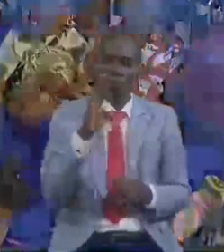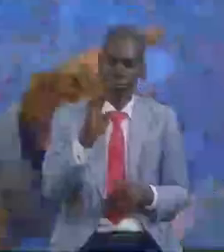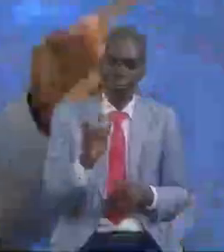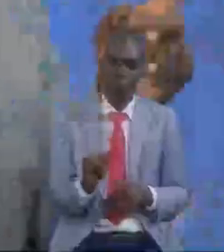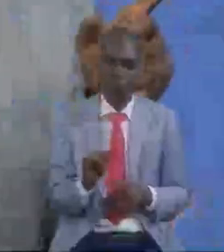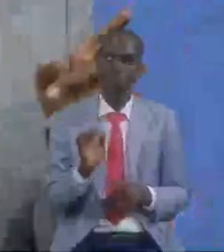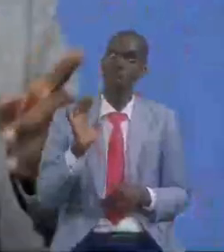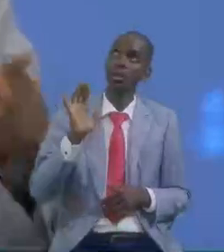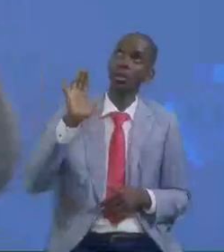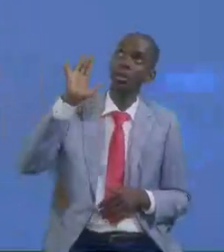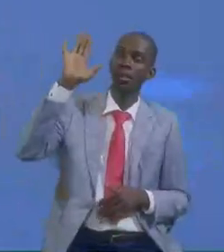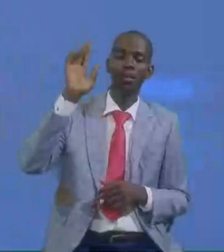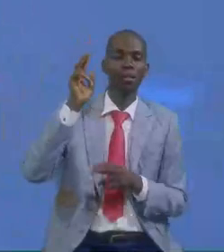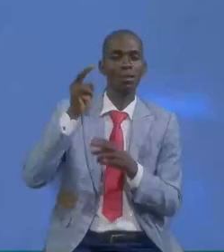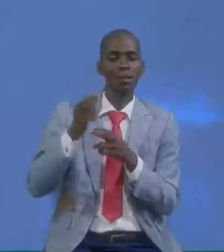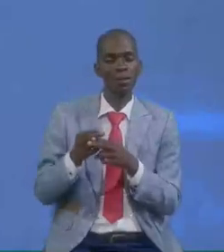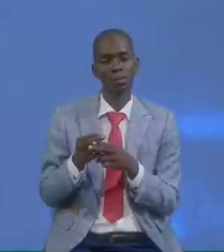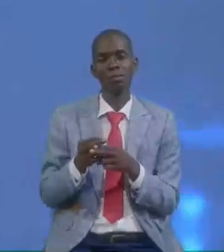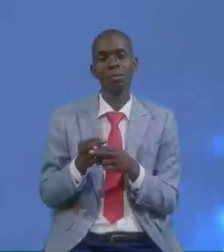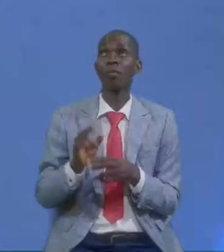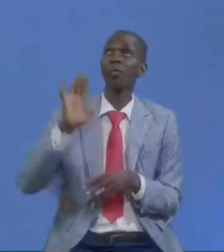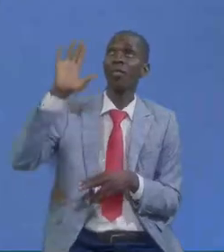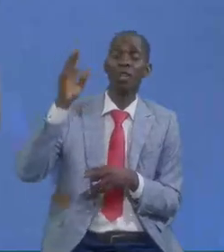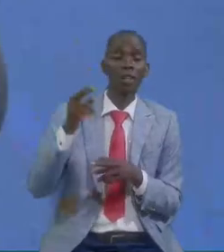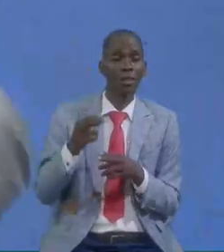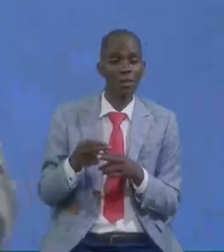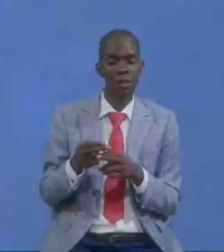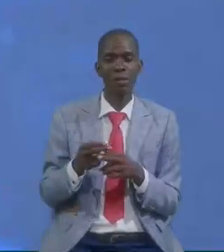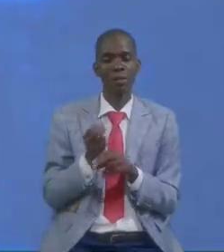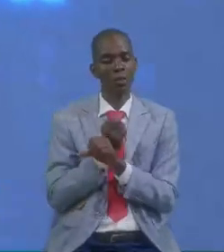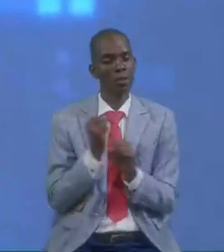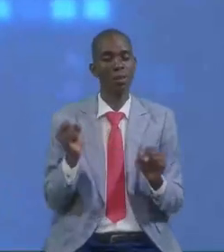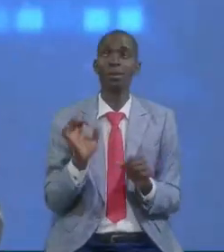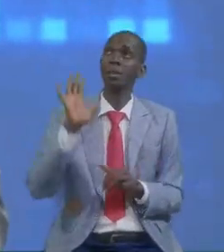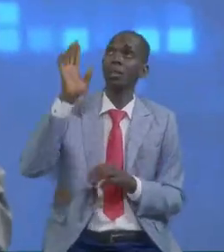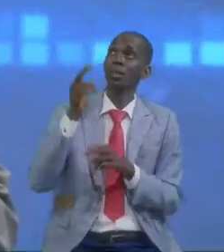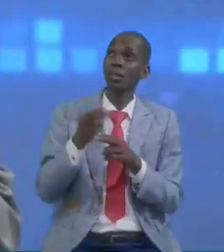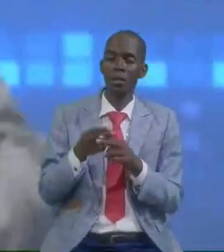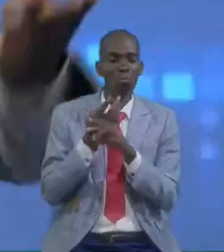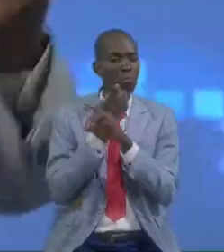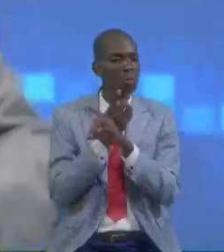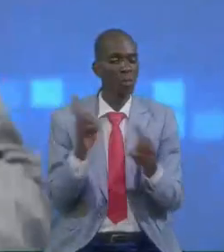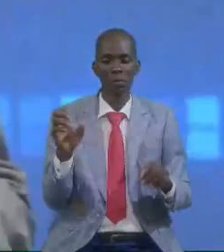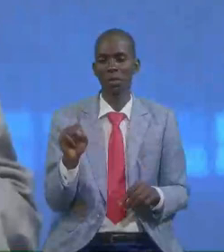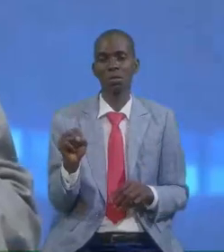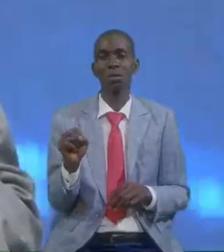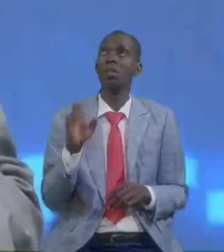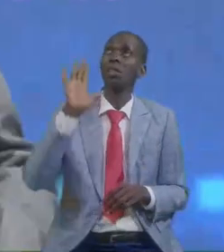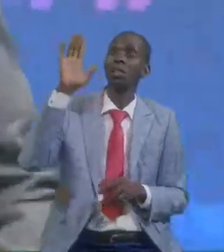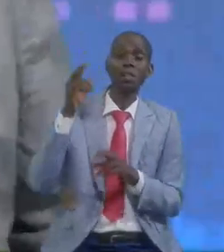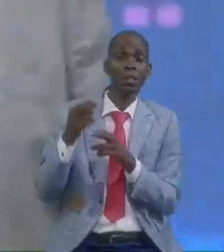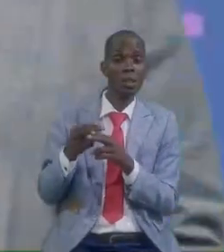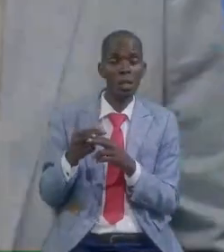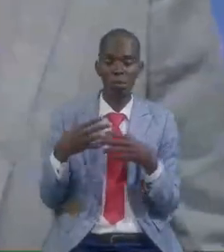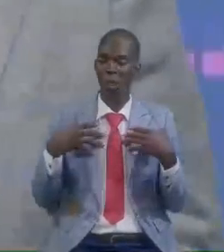his name. Son nom. His name saves. Son nom sauve. His name delivers. Son nom délivre. His name